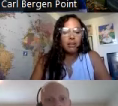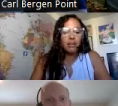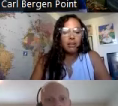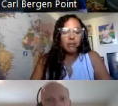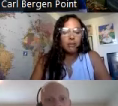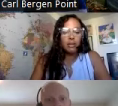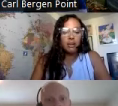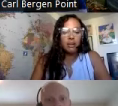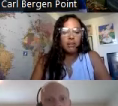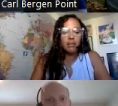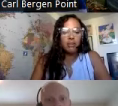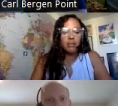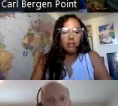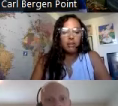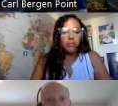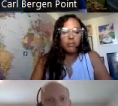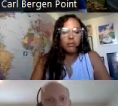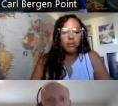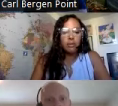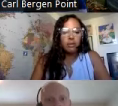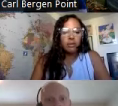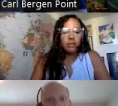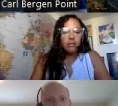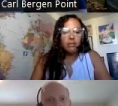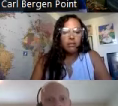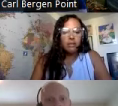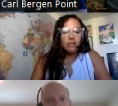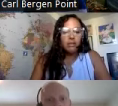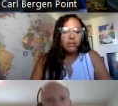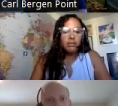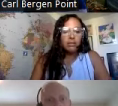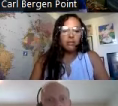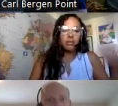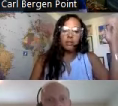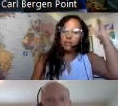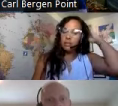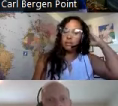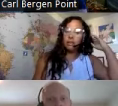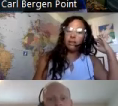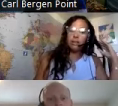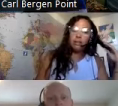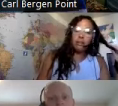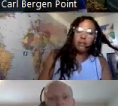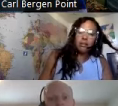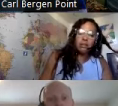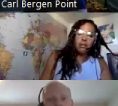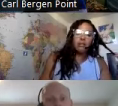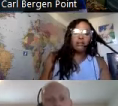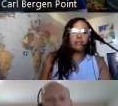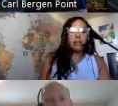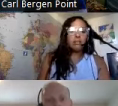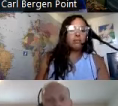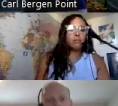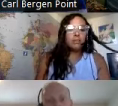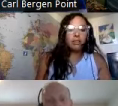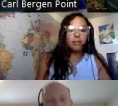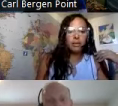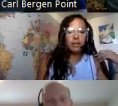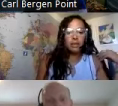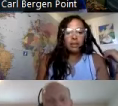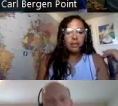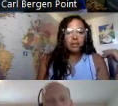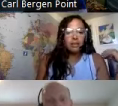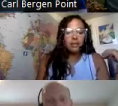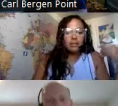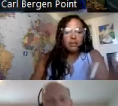for? What is TOGAS going to do for the people of Bayonne? And one of the things, if you get a chance to see the planning board